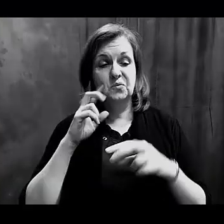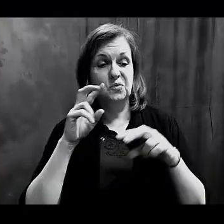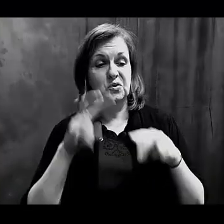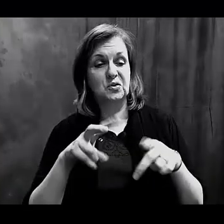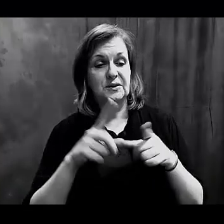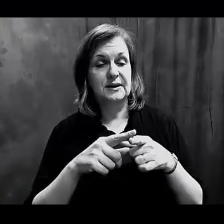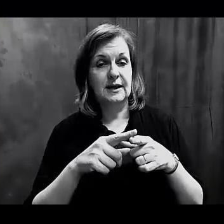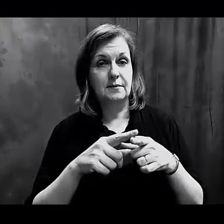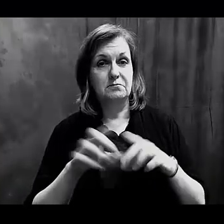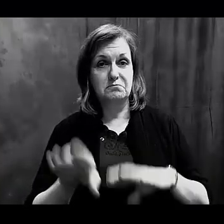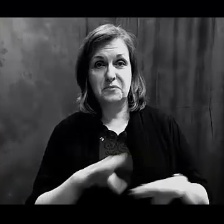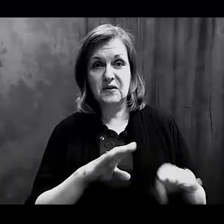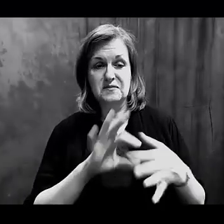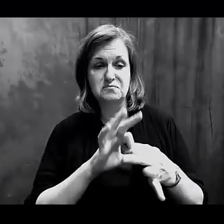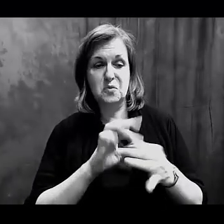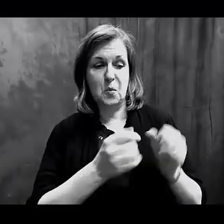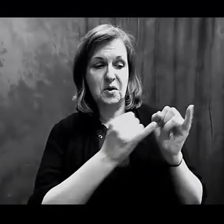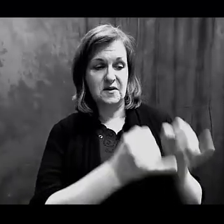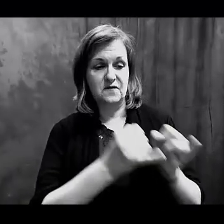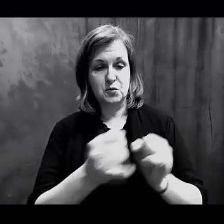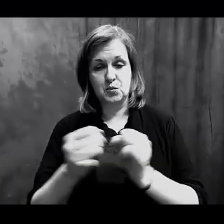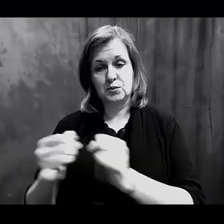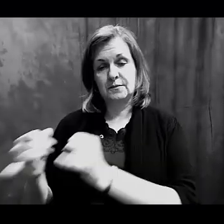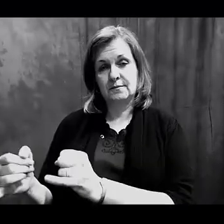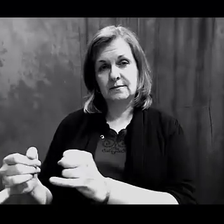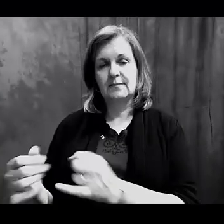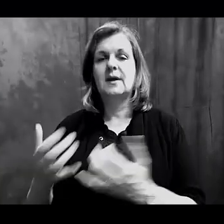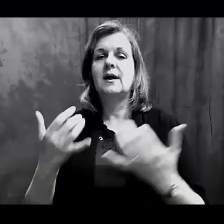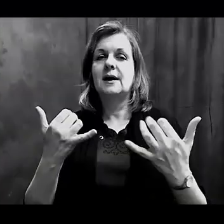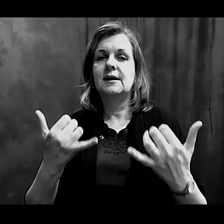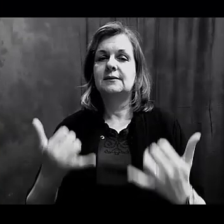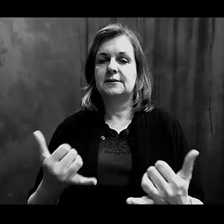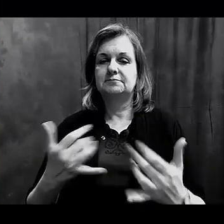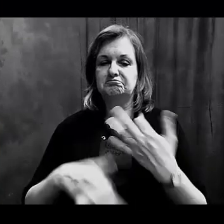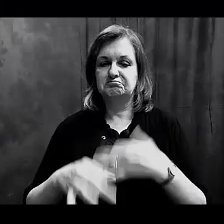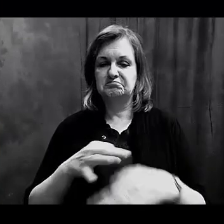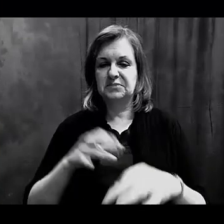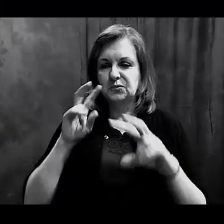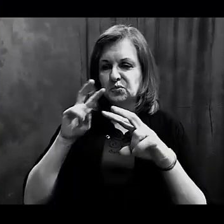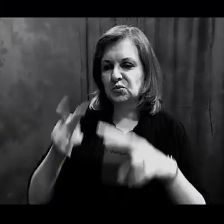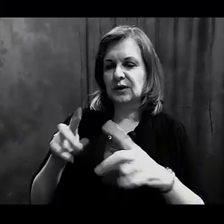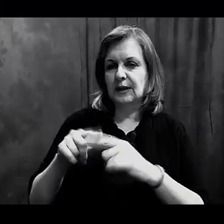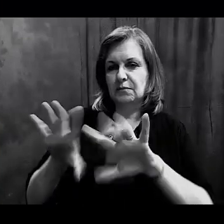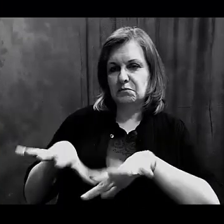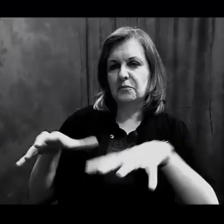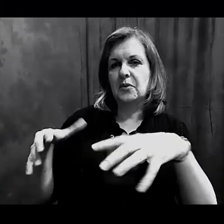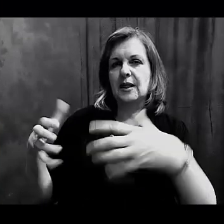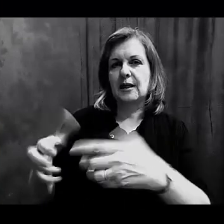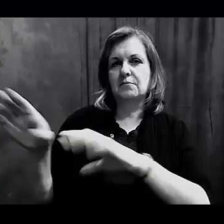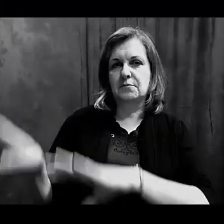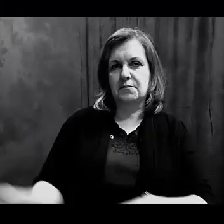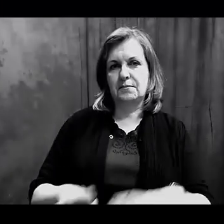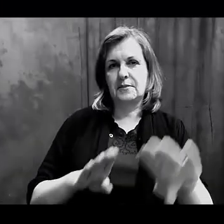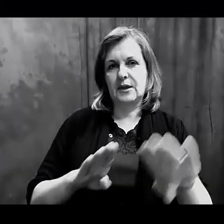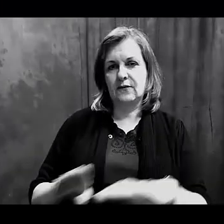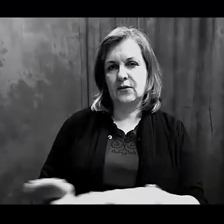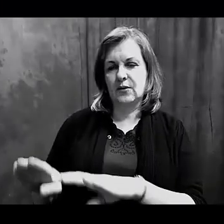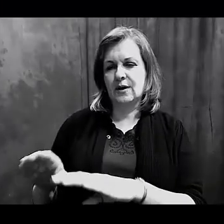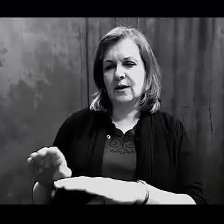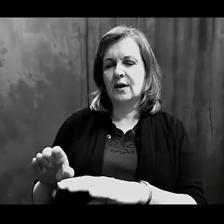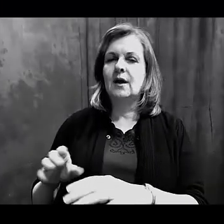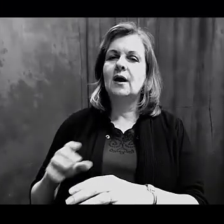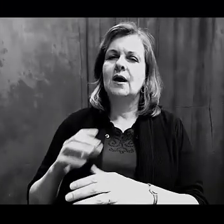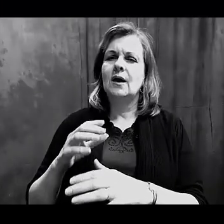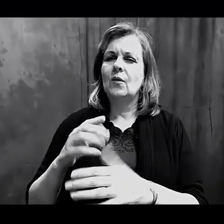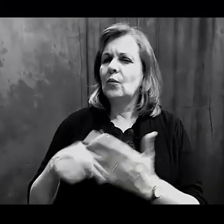So far, we've only looked at individual types of behaviors. What I want to focus on now is what happens when a population